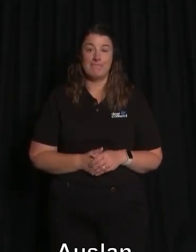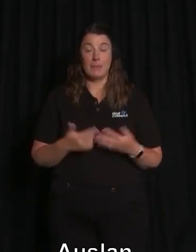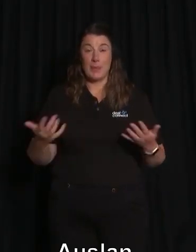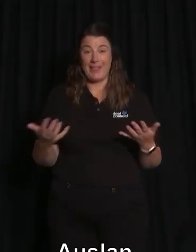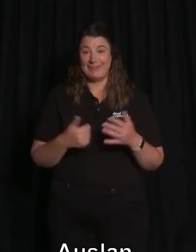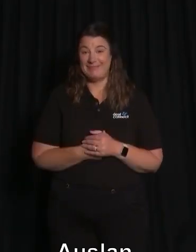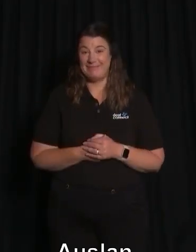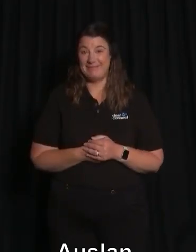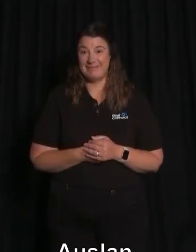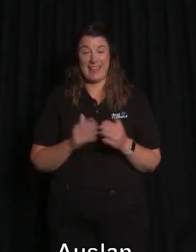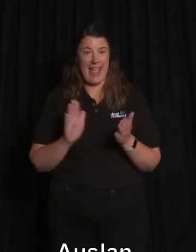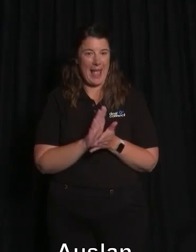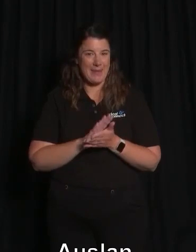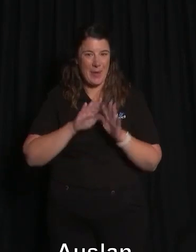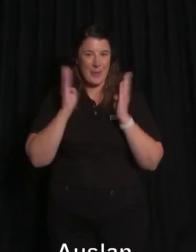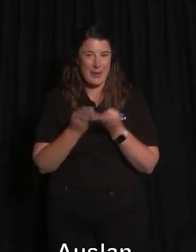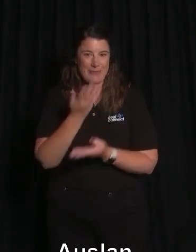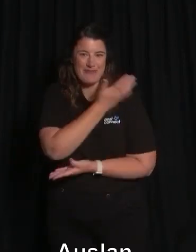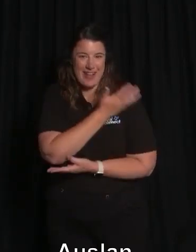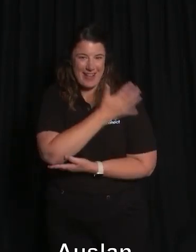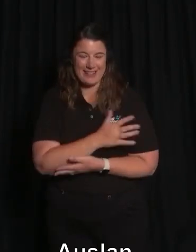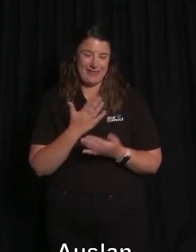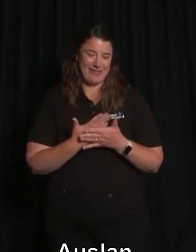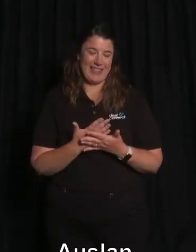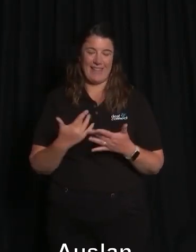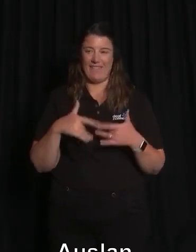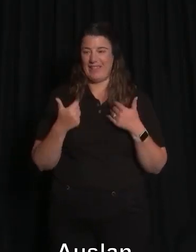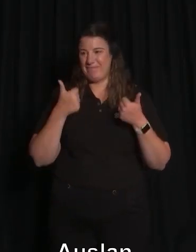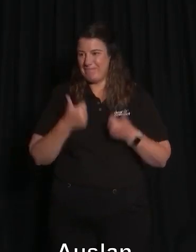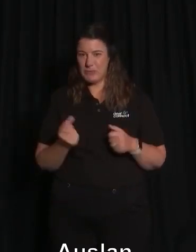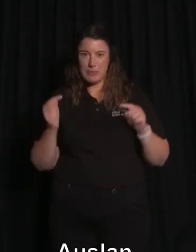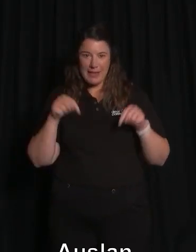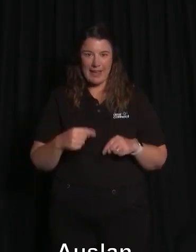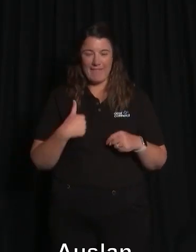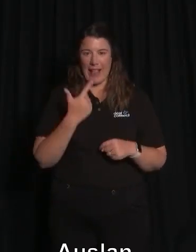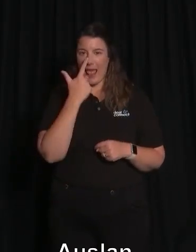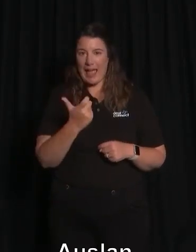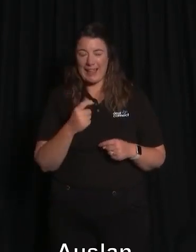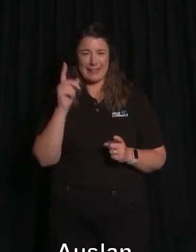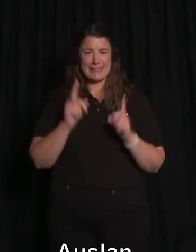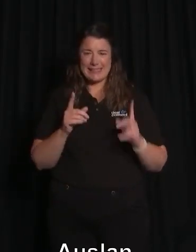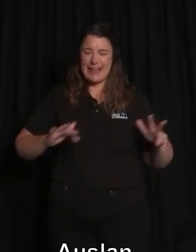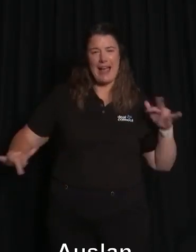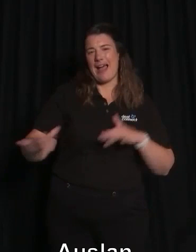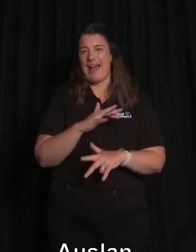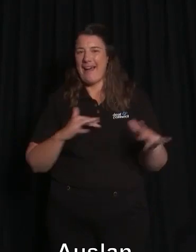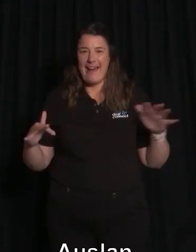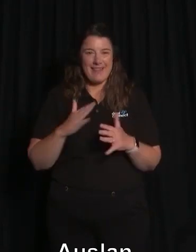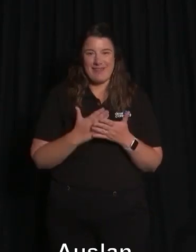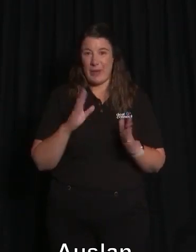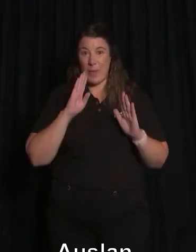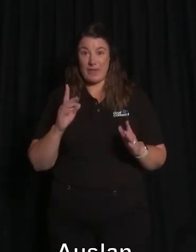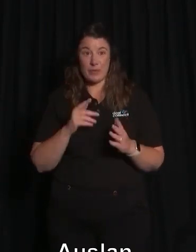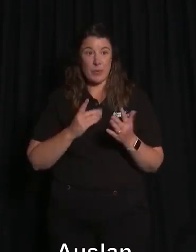Well, happy World Pride. It is a great pleasure to be with you all here today. The city is abuzz. It's great to walk